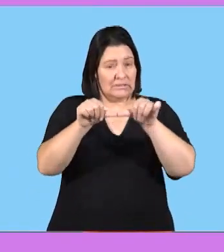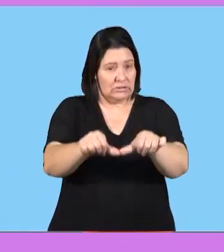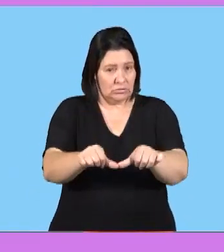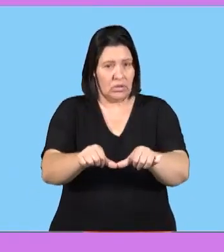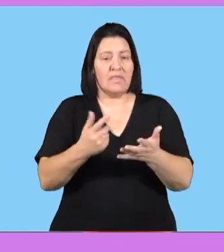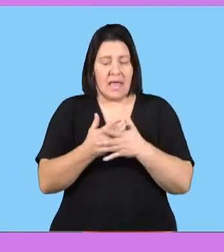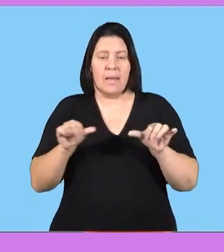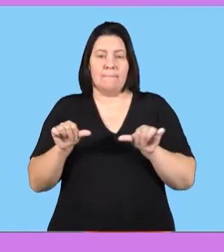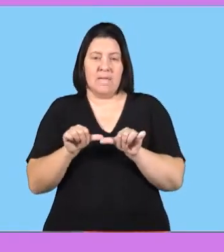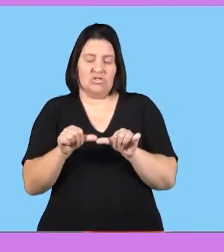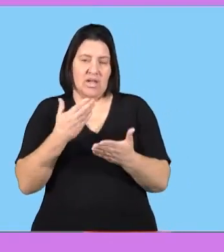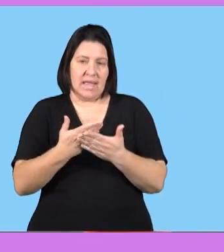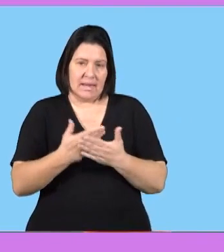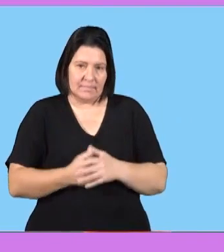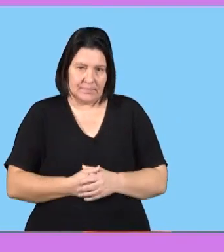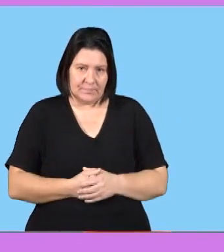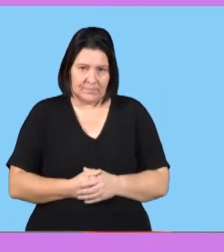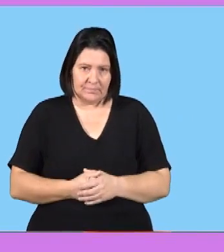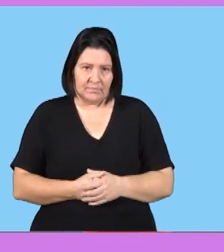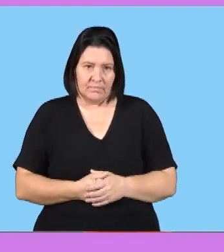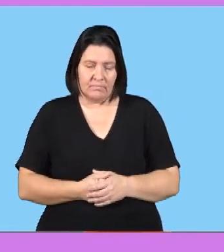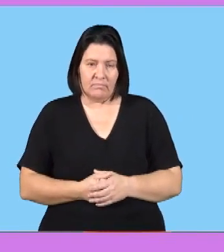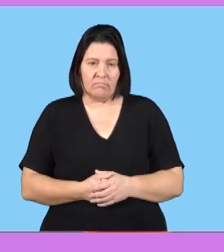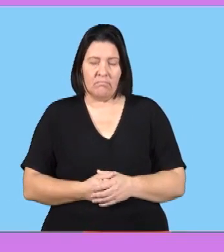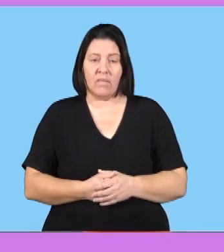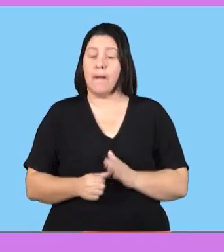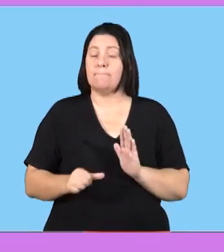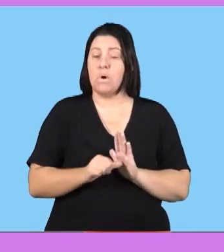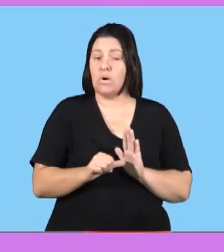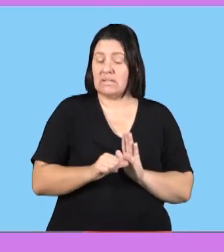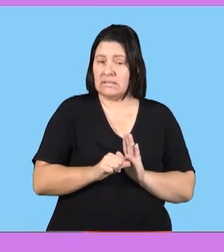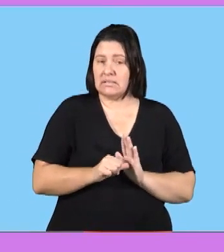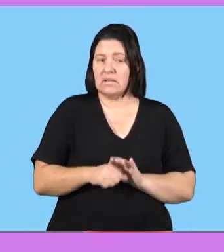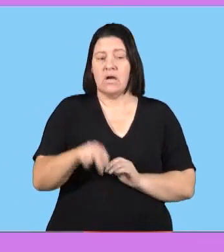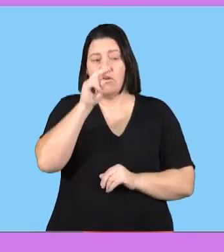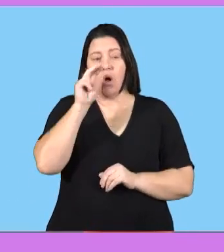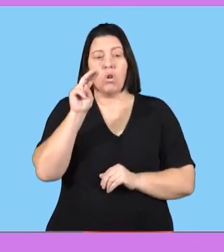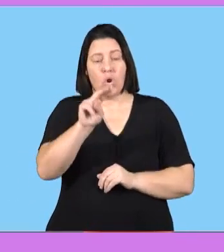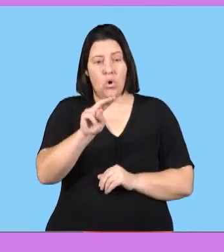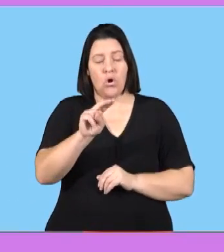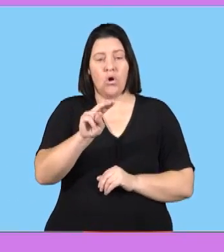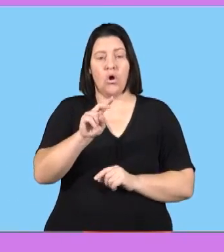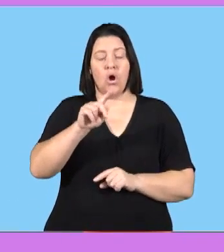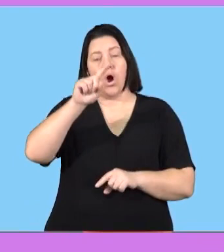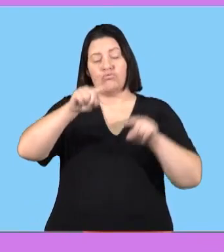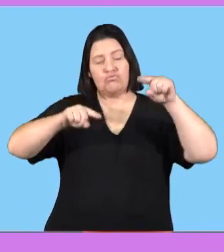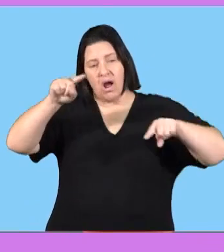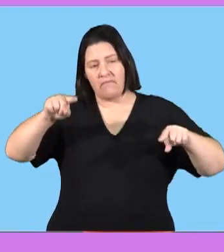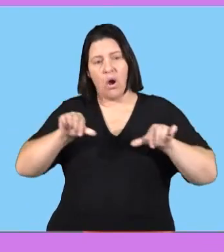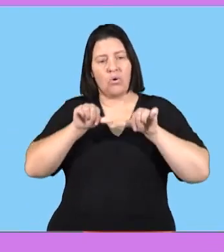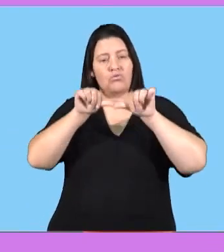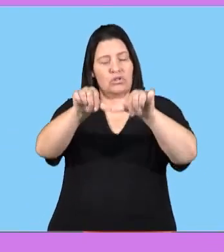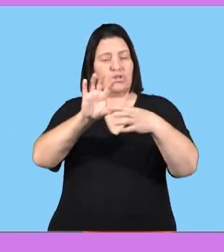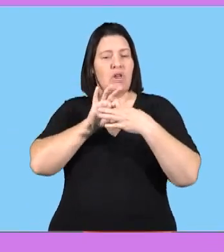one that can be measured. Okay, so what is key again is that when we look at the graph of constant